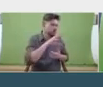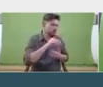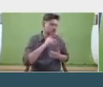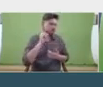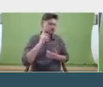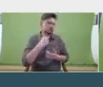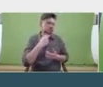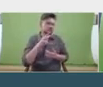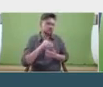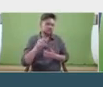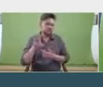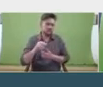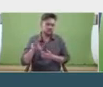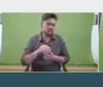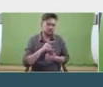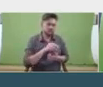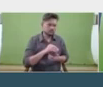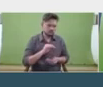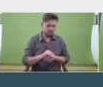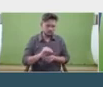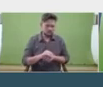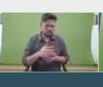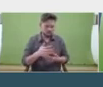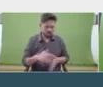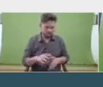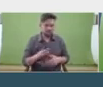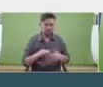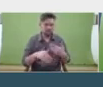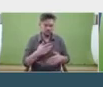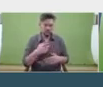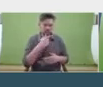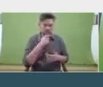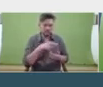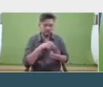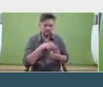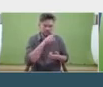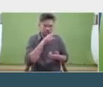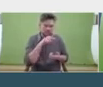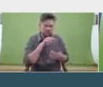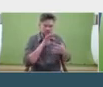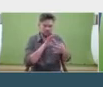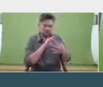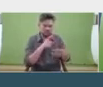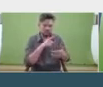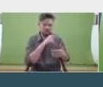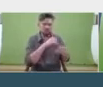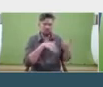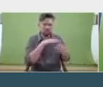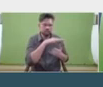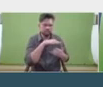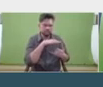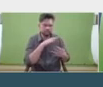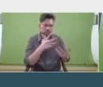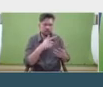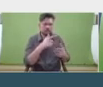different kinds of pronunciations then you know tracked those people looked at their socioeconomic background language background demographic